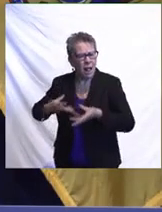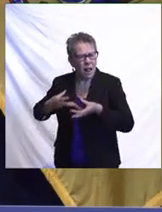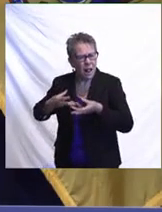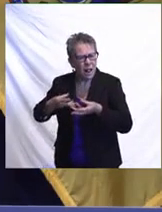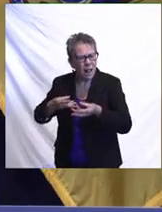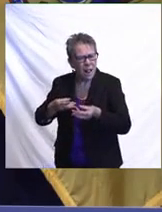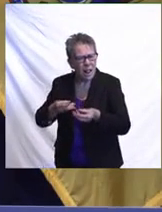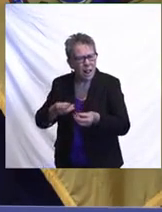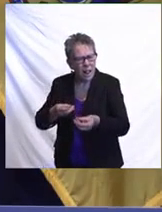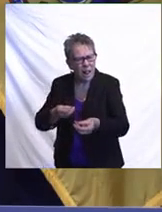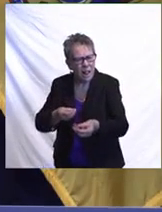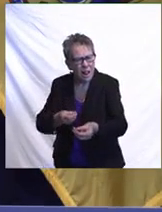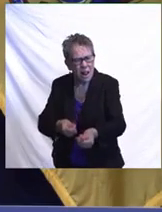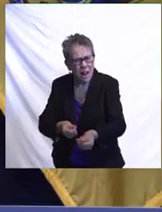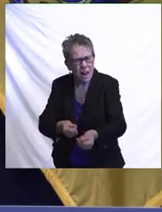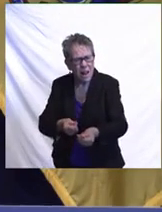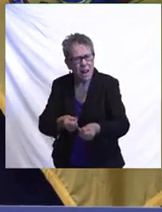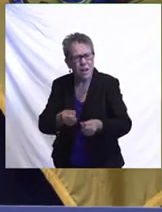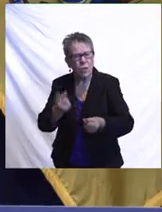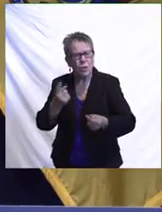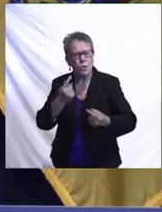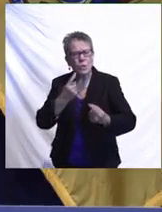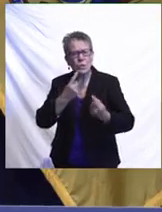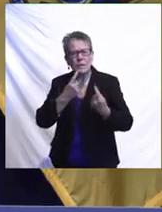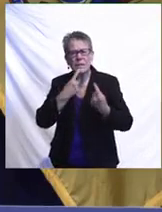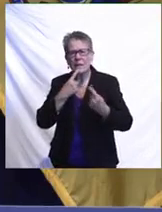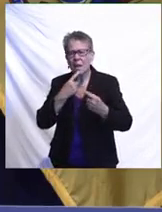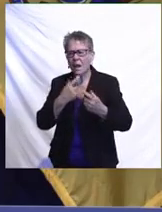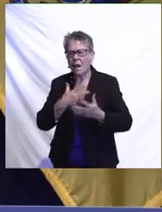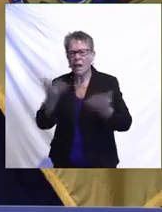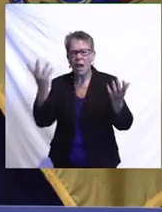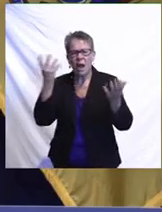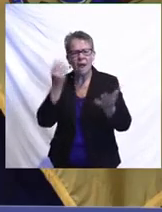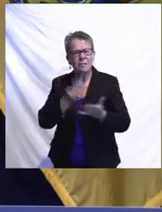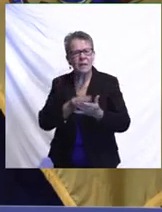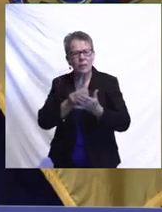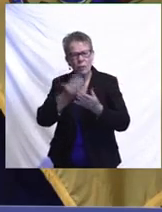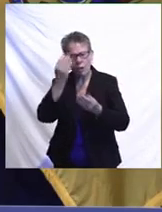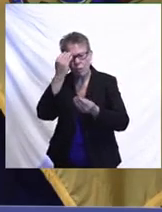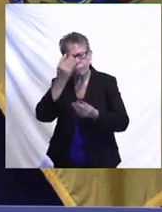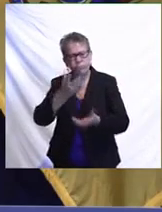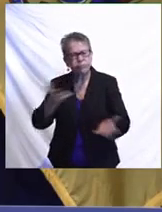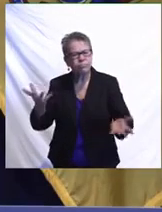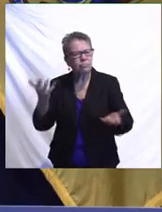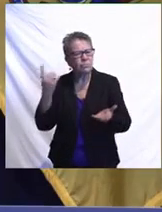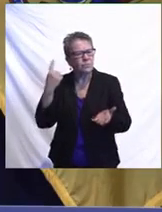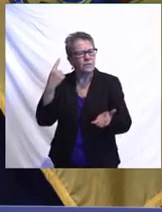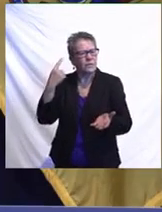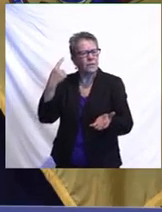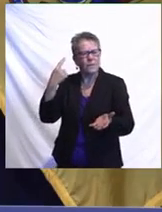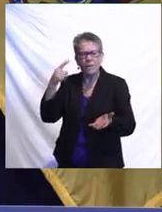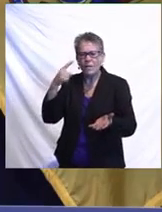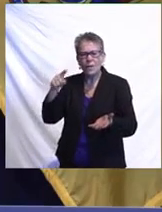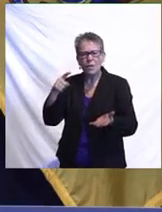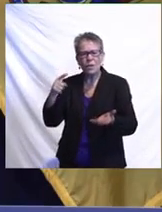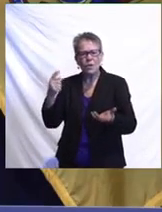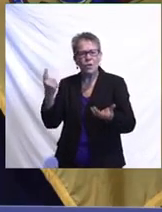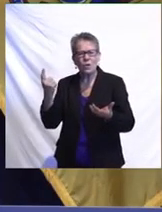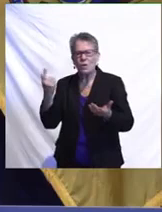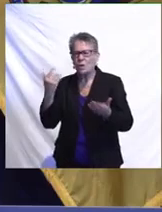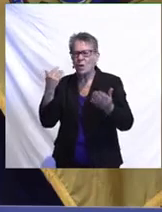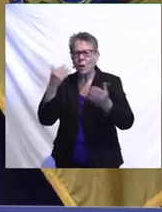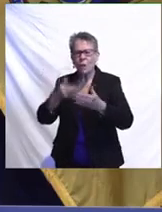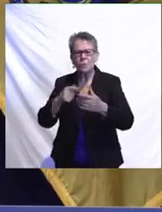announcement? It kind of seems similar to what Governors Christie and Cuomo did in 2014 when they vetoed this major